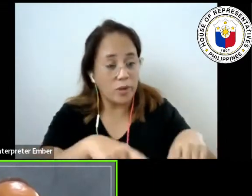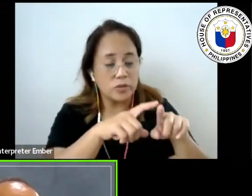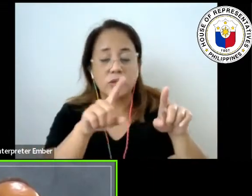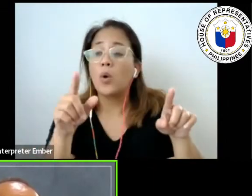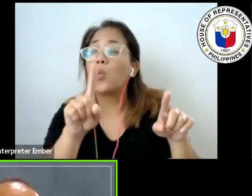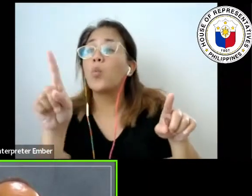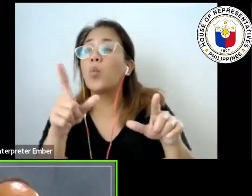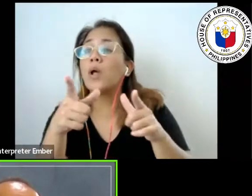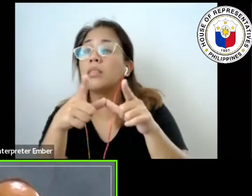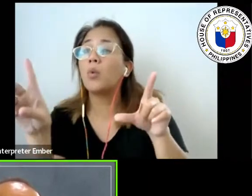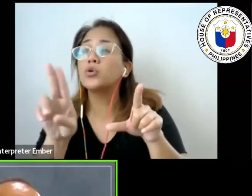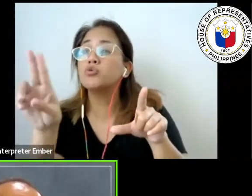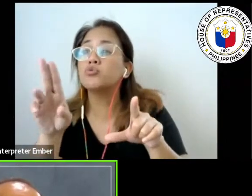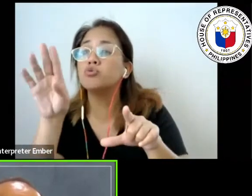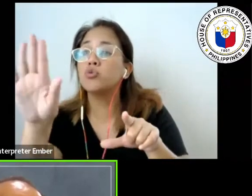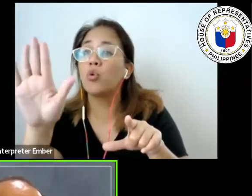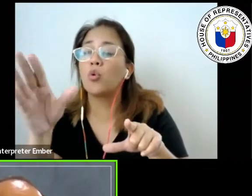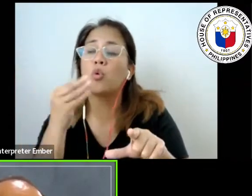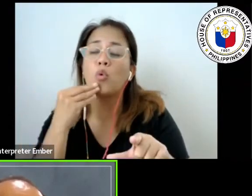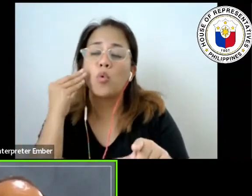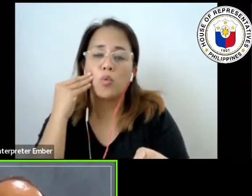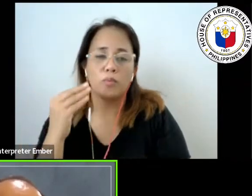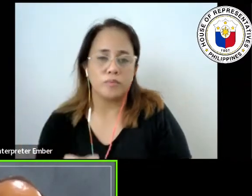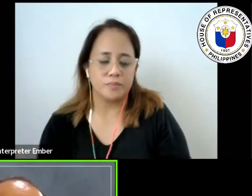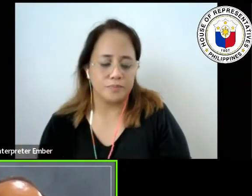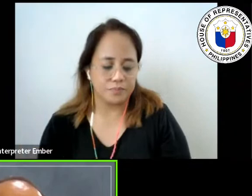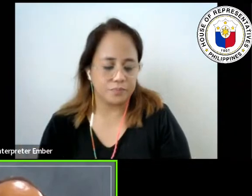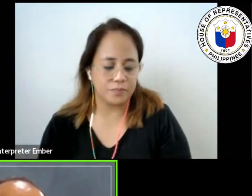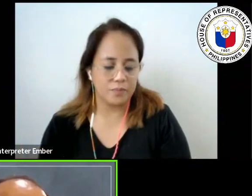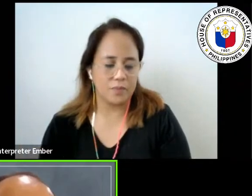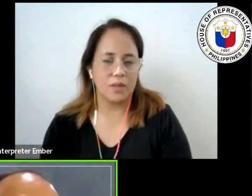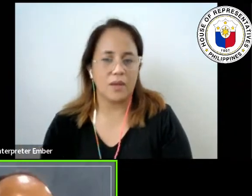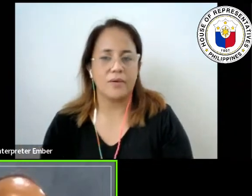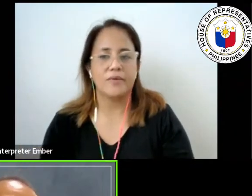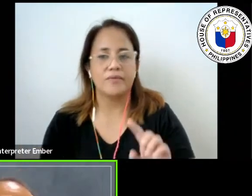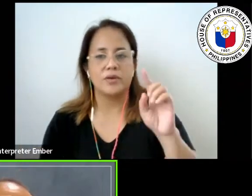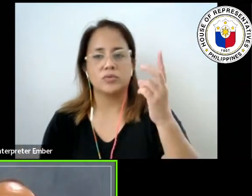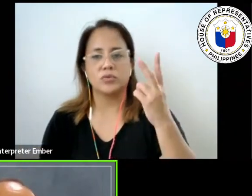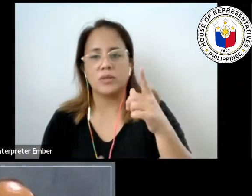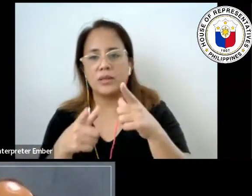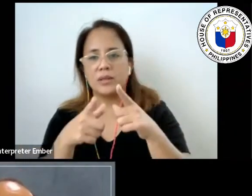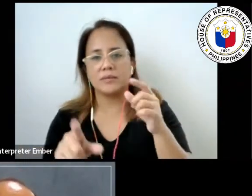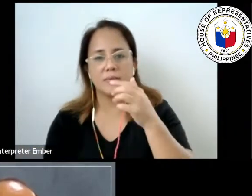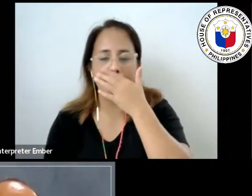yung mga estudyante kung ano yung language na ginagamit sa bahay. First two languages, I think.